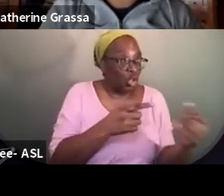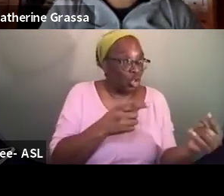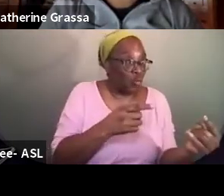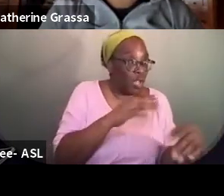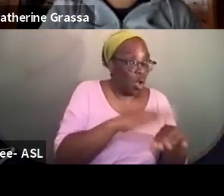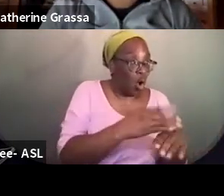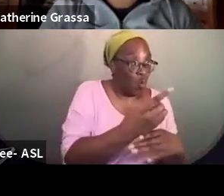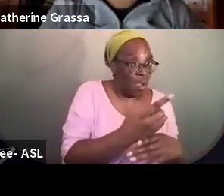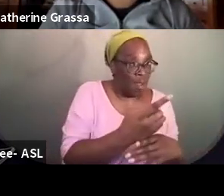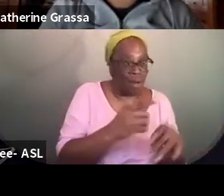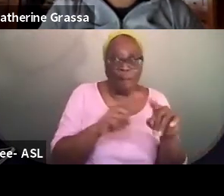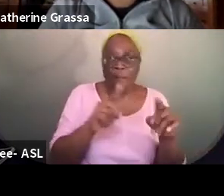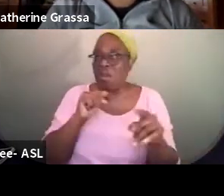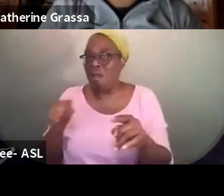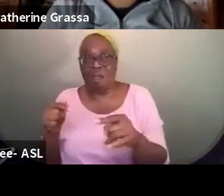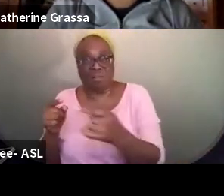Dr. Tung.